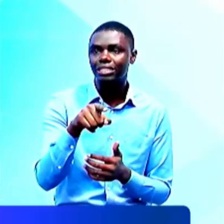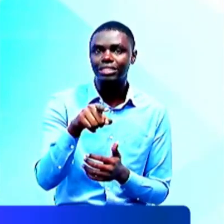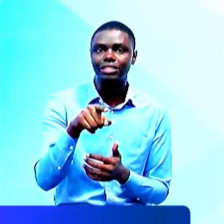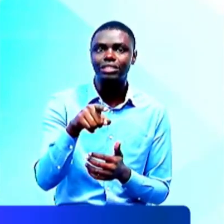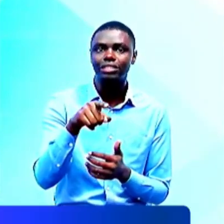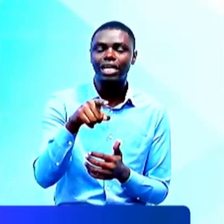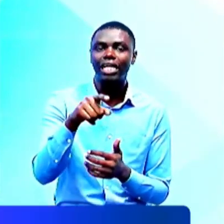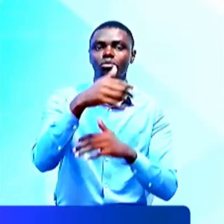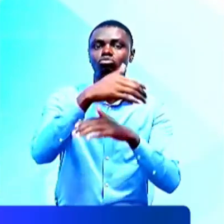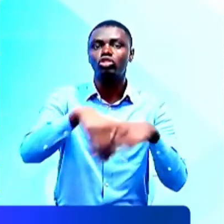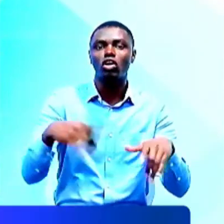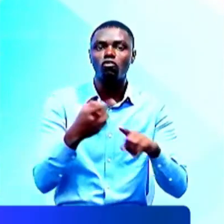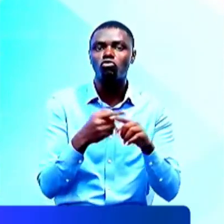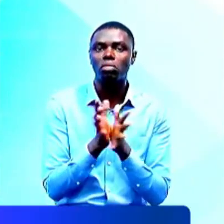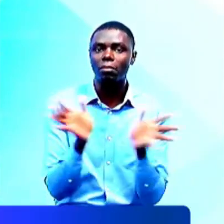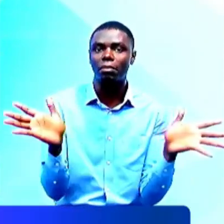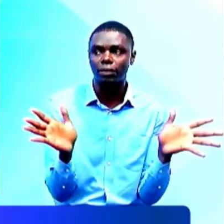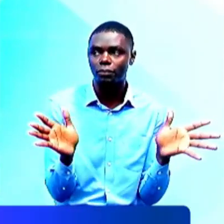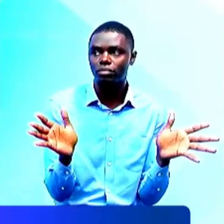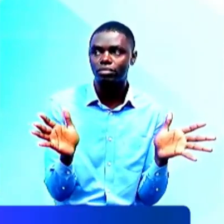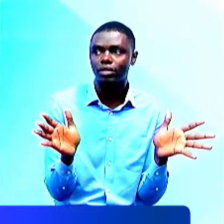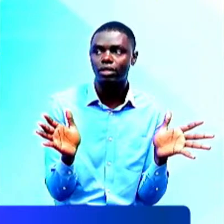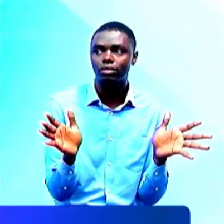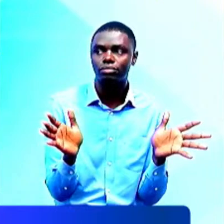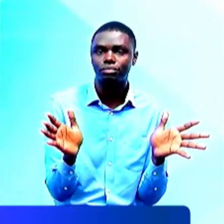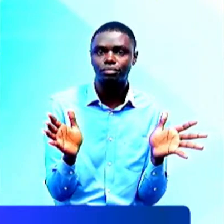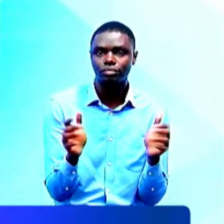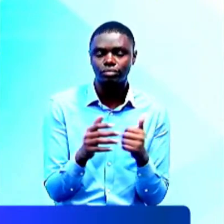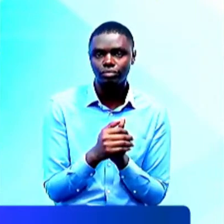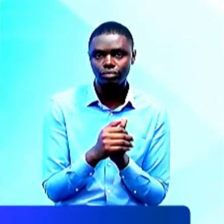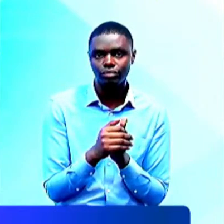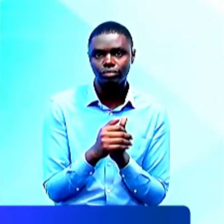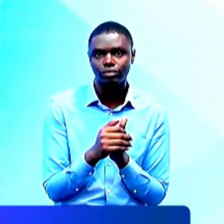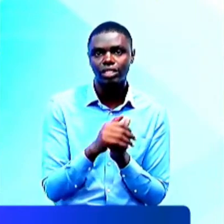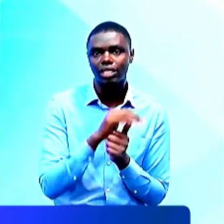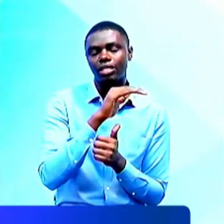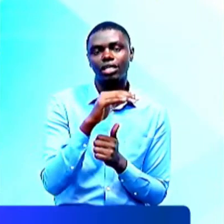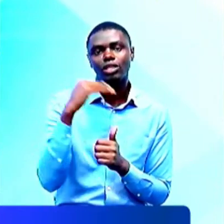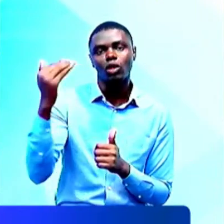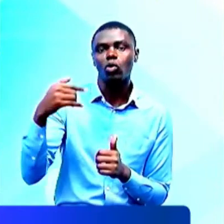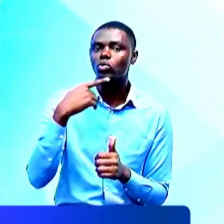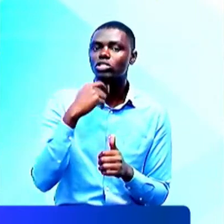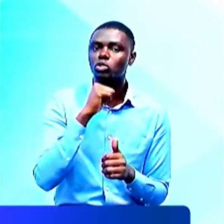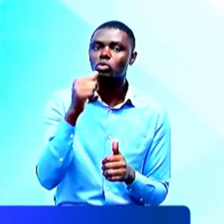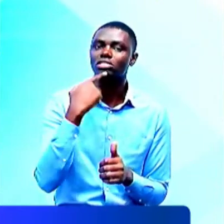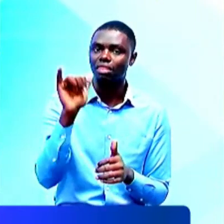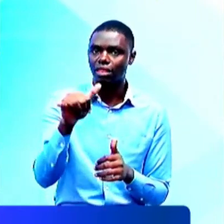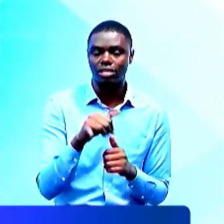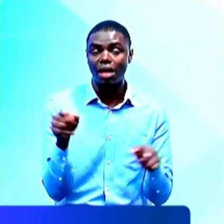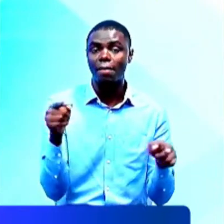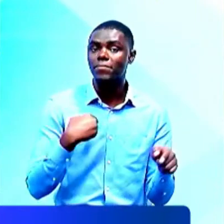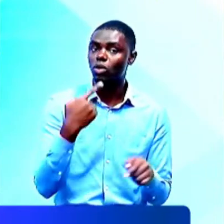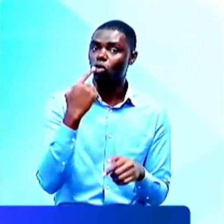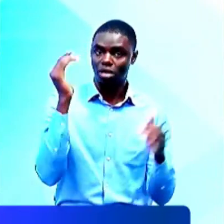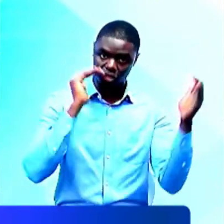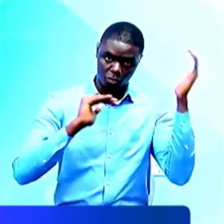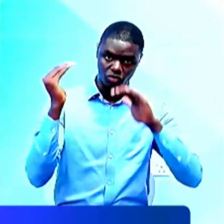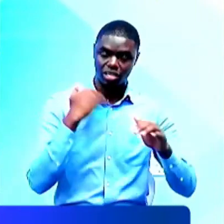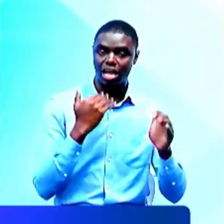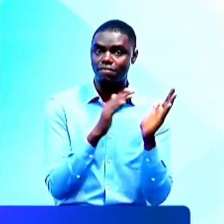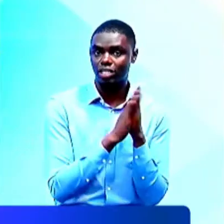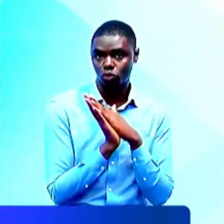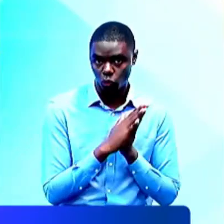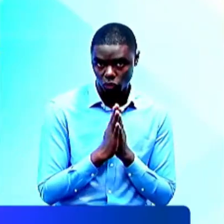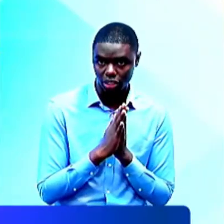about in the public, because they always don't say that. They always do not say that. But I will tell you, as a profession, there are stories